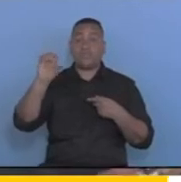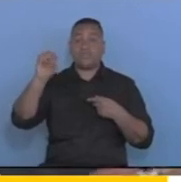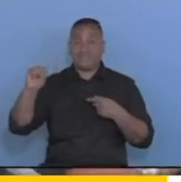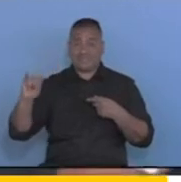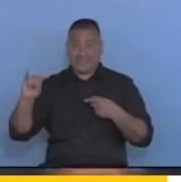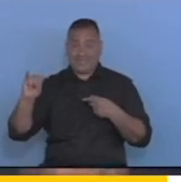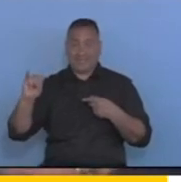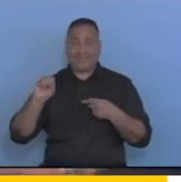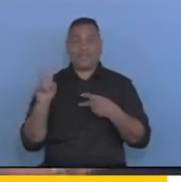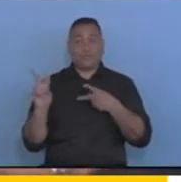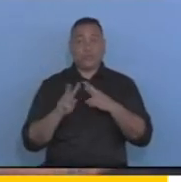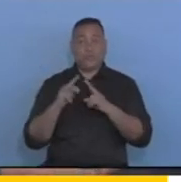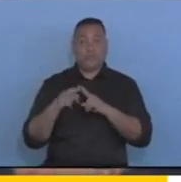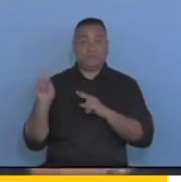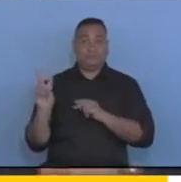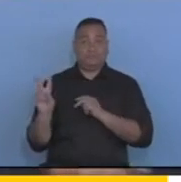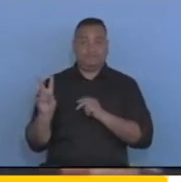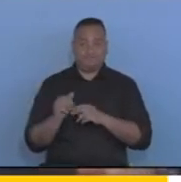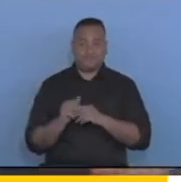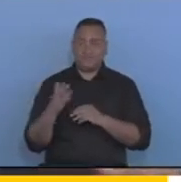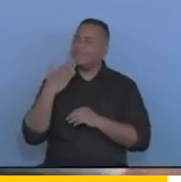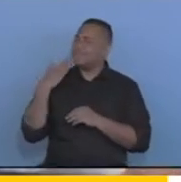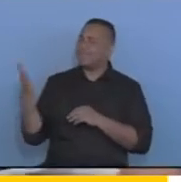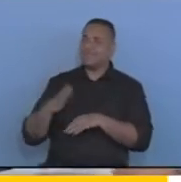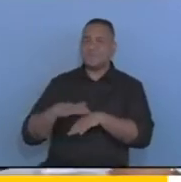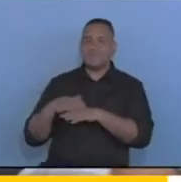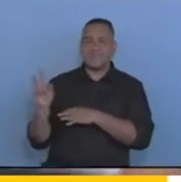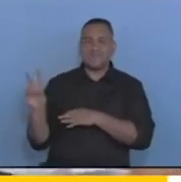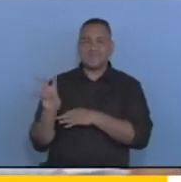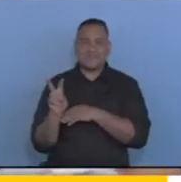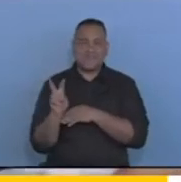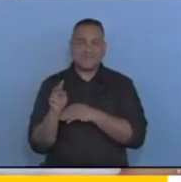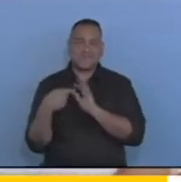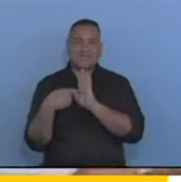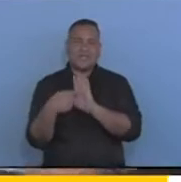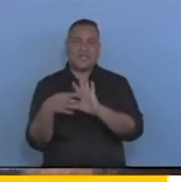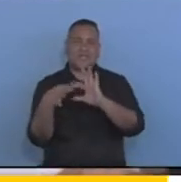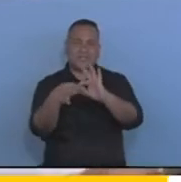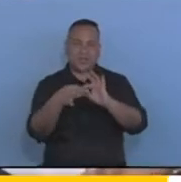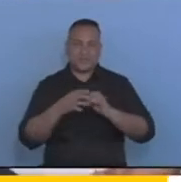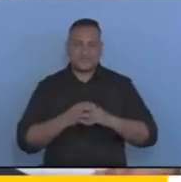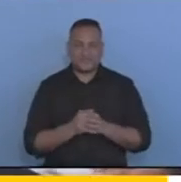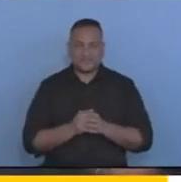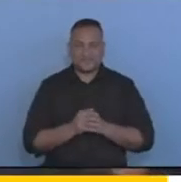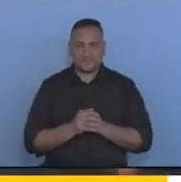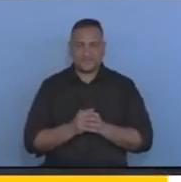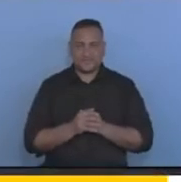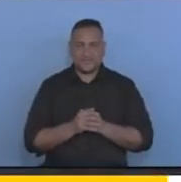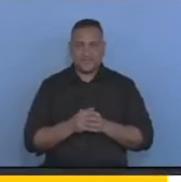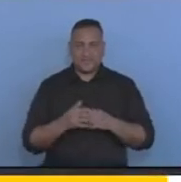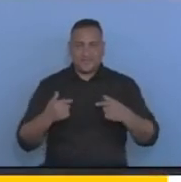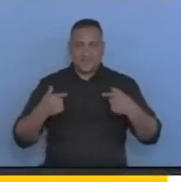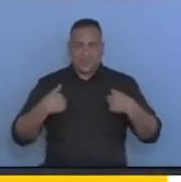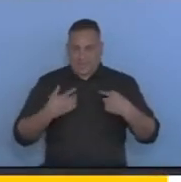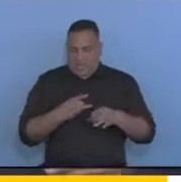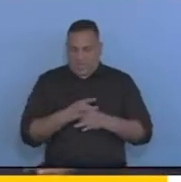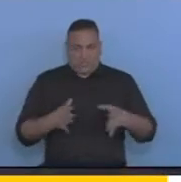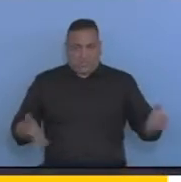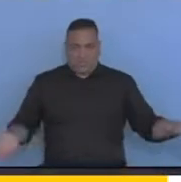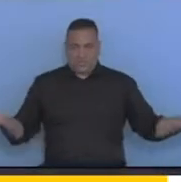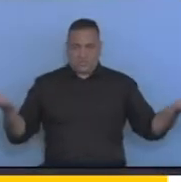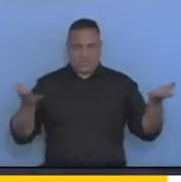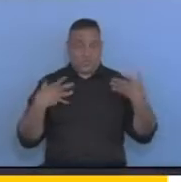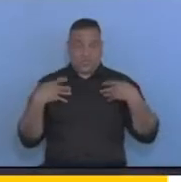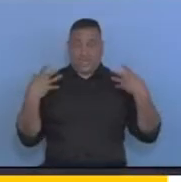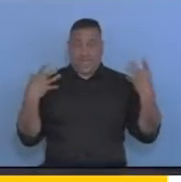so much for your time. Welcome to the Link Show. Where to start? Because we've just had the principal on. Oh, yeah. Kind of gave us a really big,